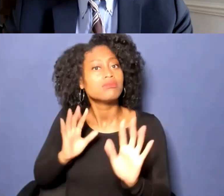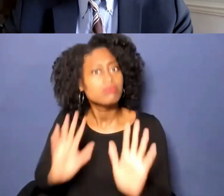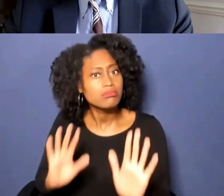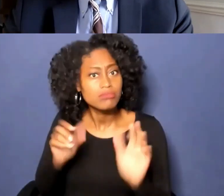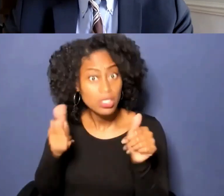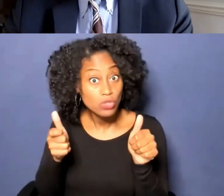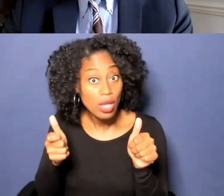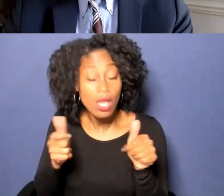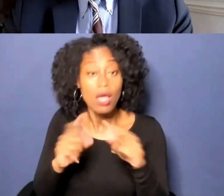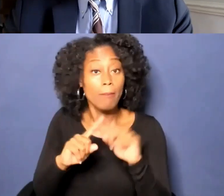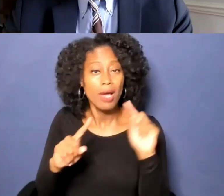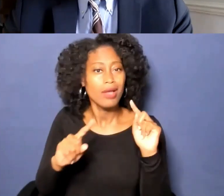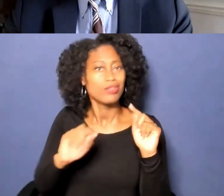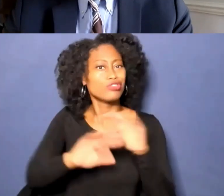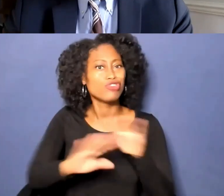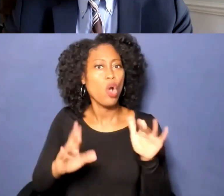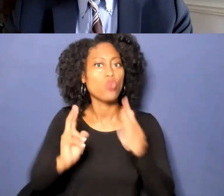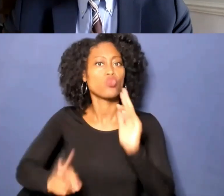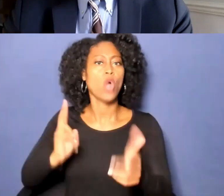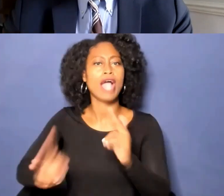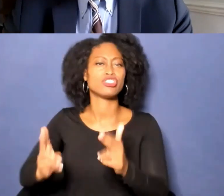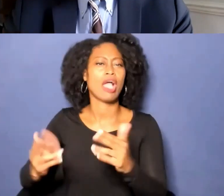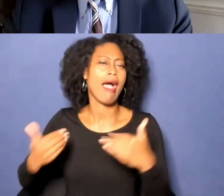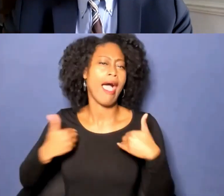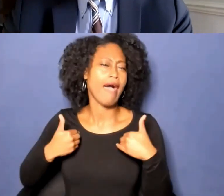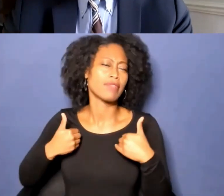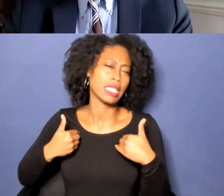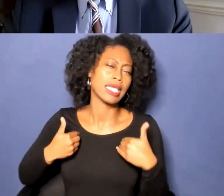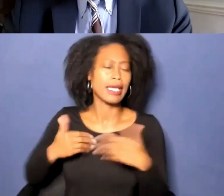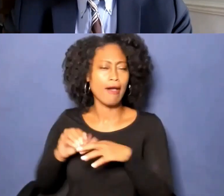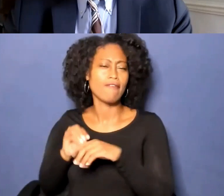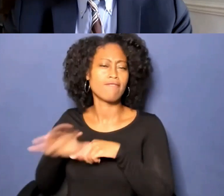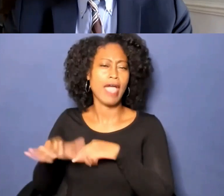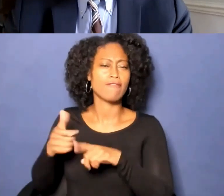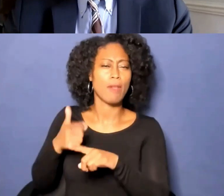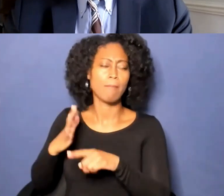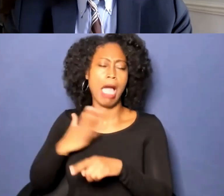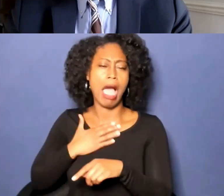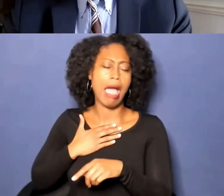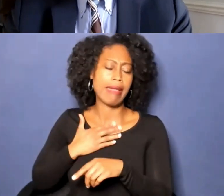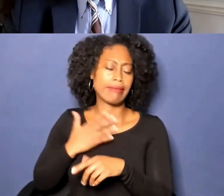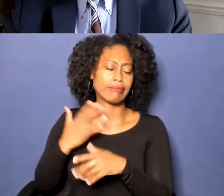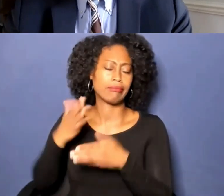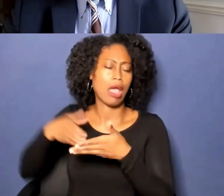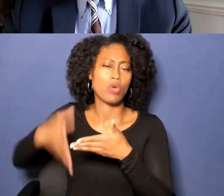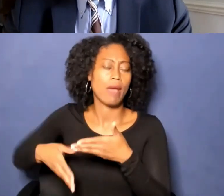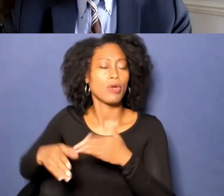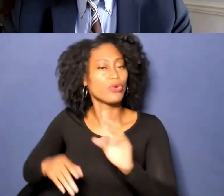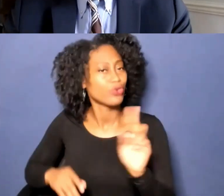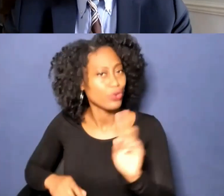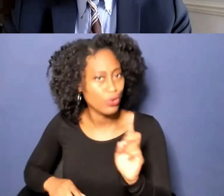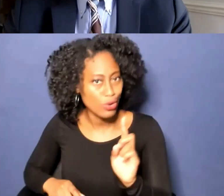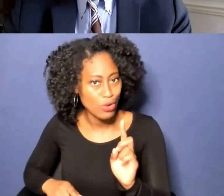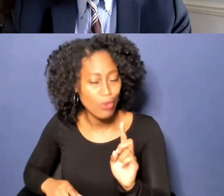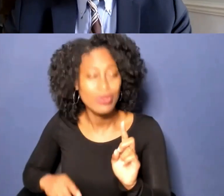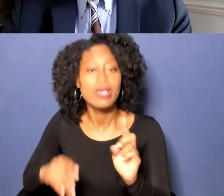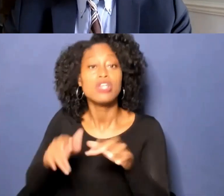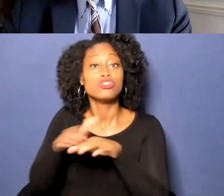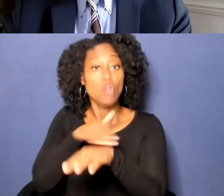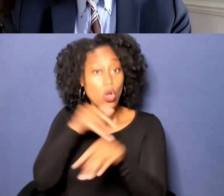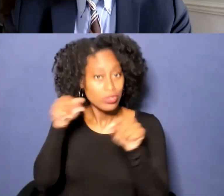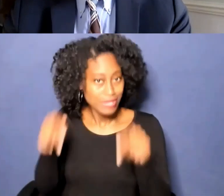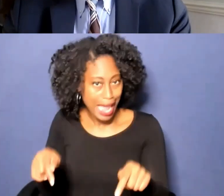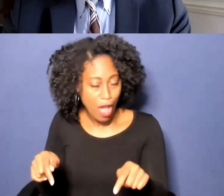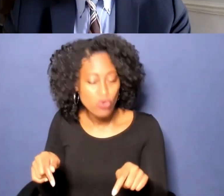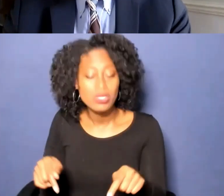say that you've got an effect for your outcome unless you've really interrogated your data fully through all the methods